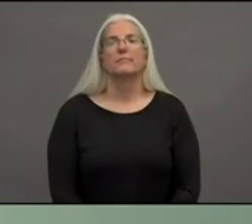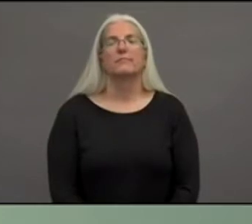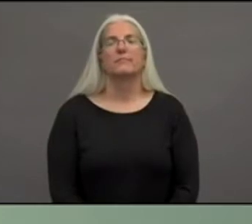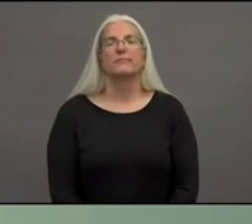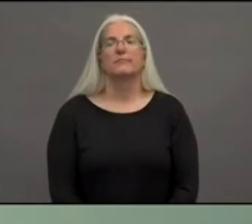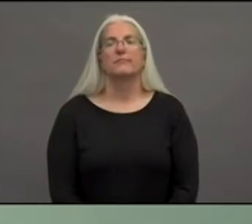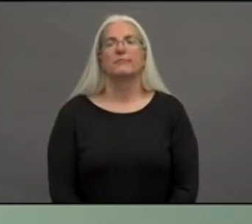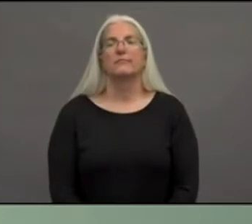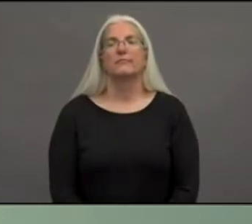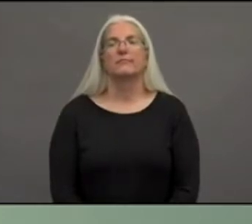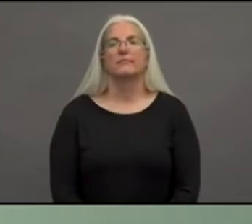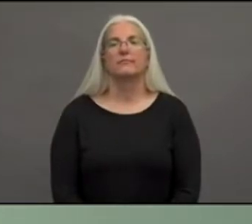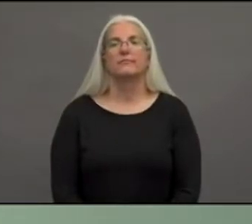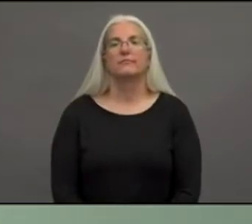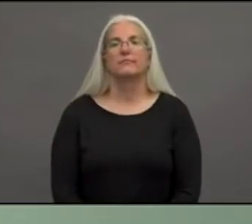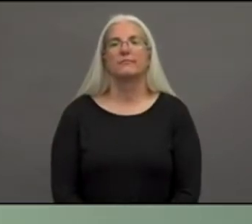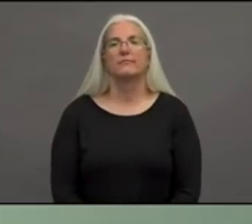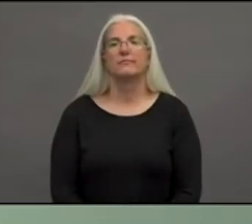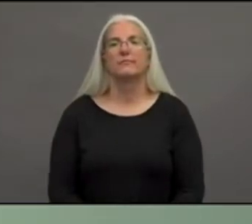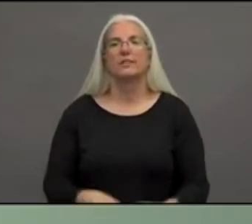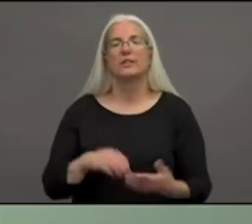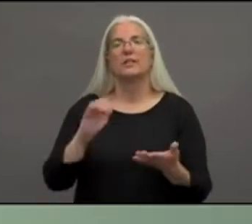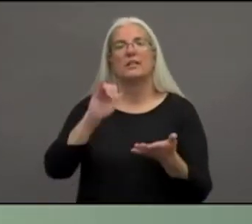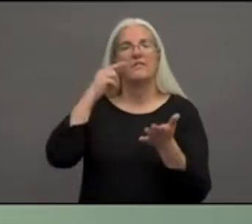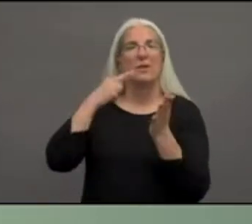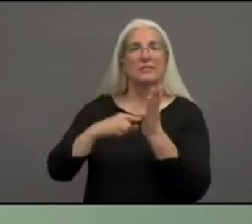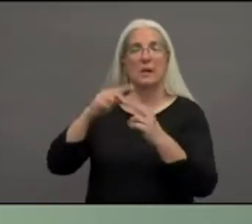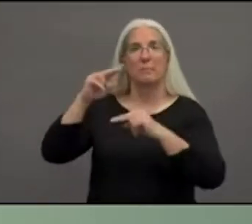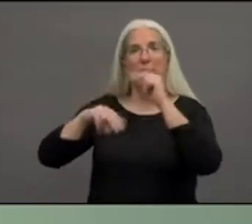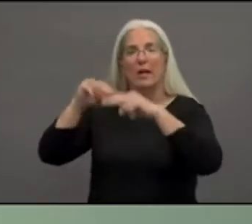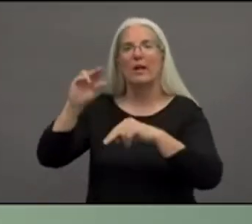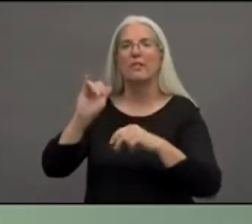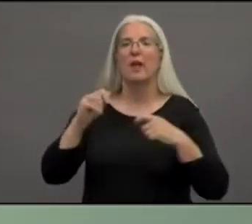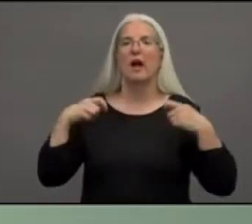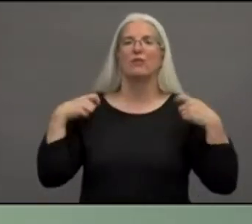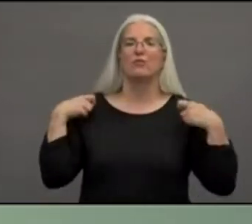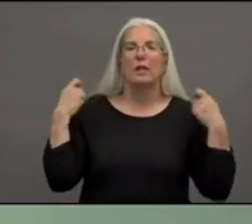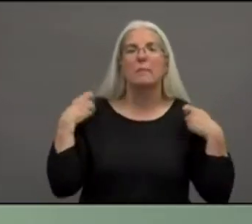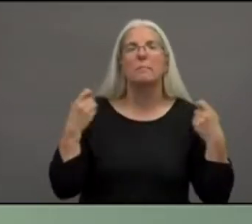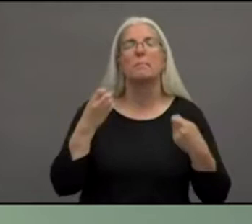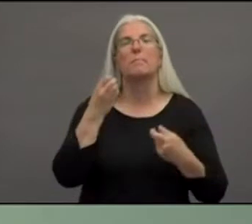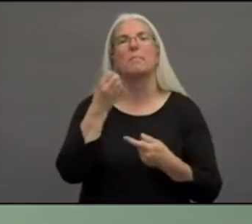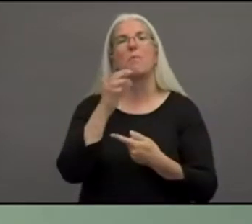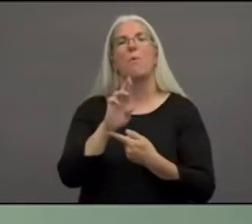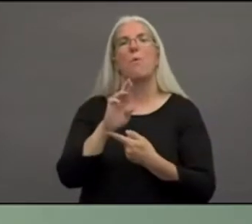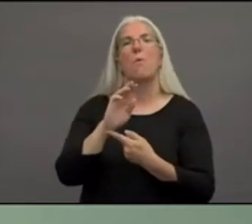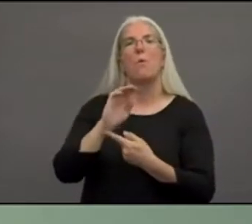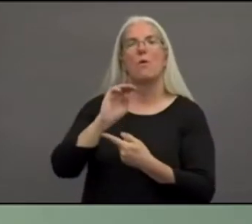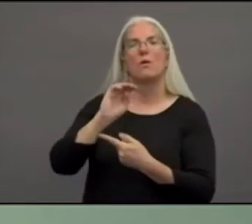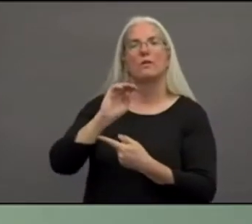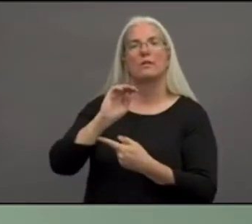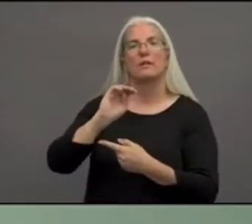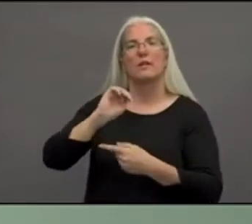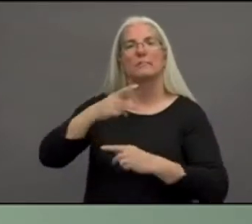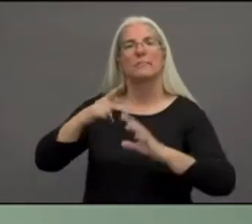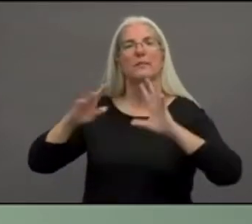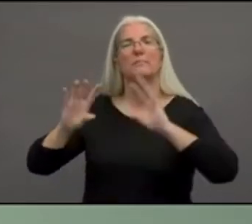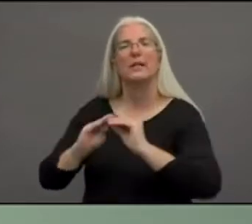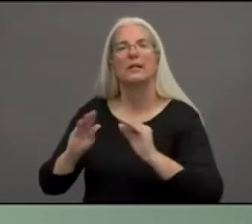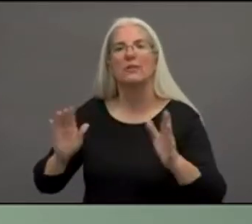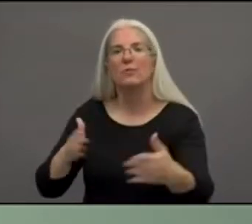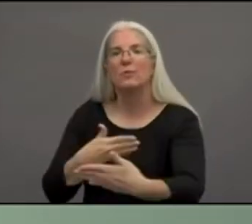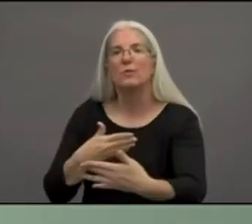redesigned inside, like a gymnasium or a large multi-purpose room that is now used as the testing site, and as